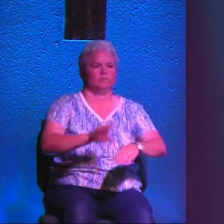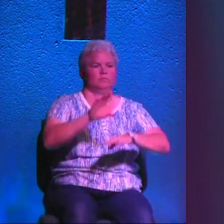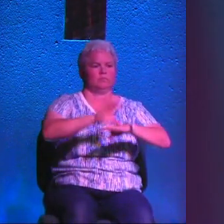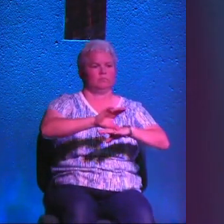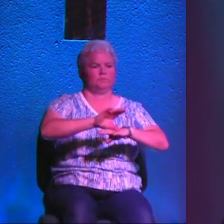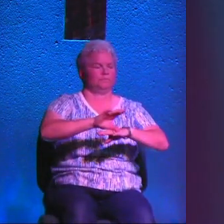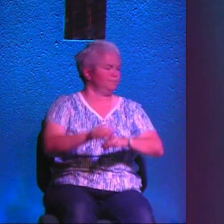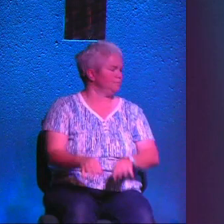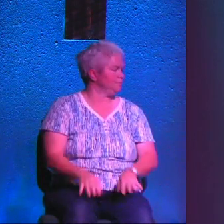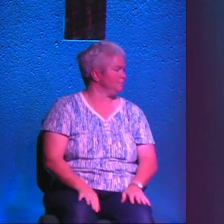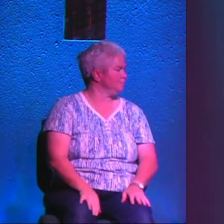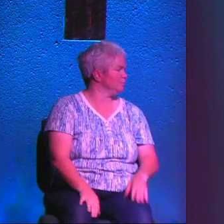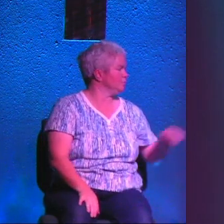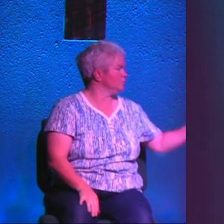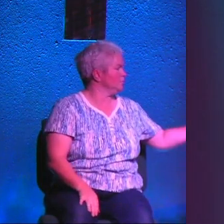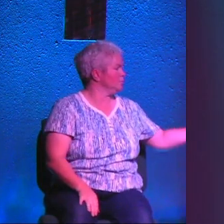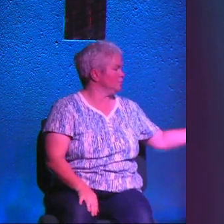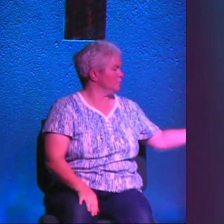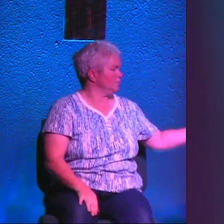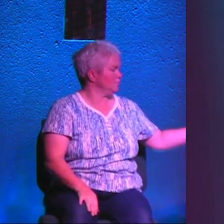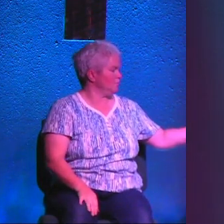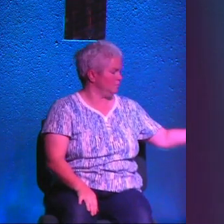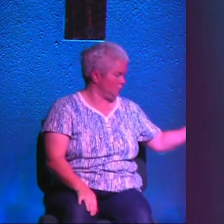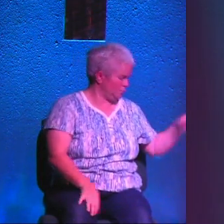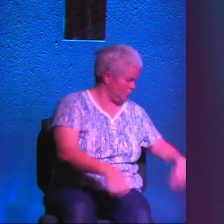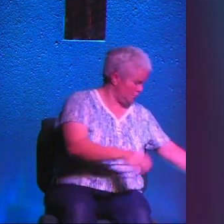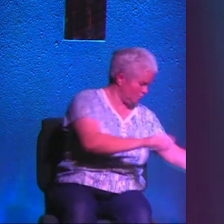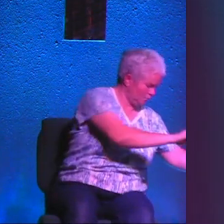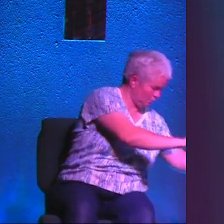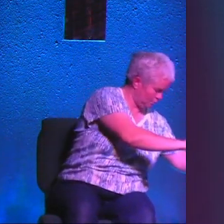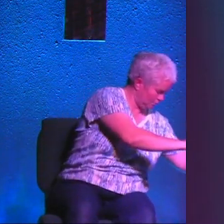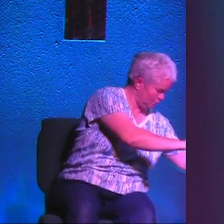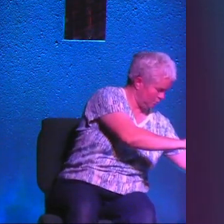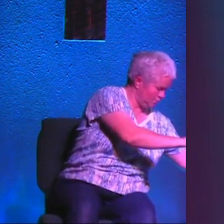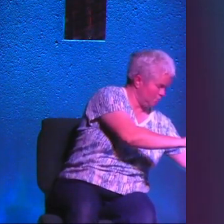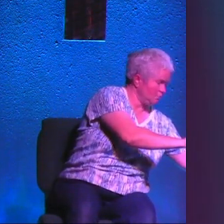Awesome. I love seeing those little kids.